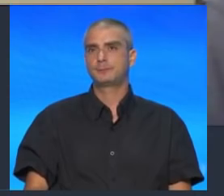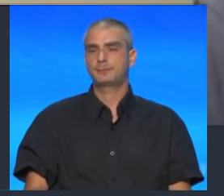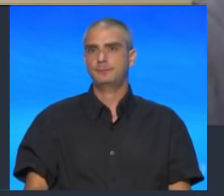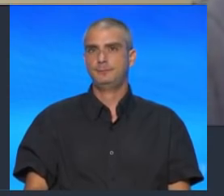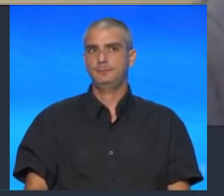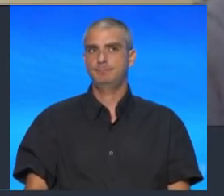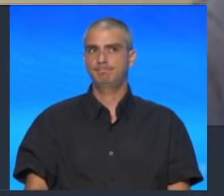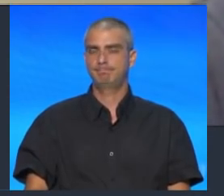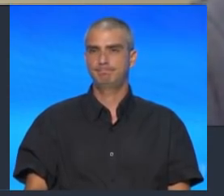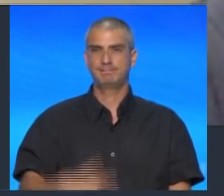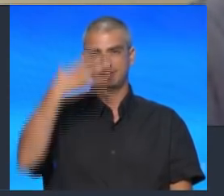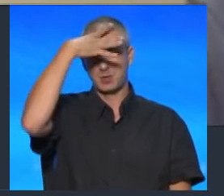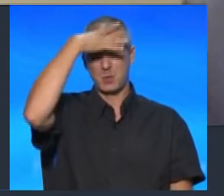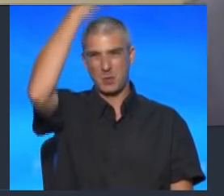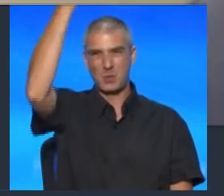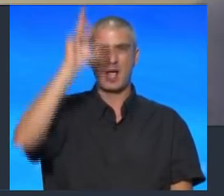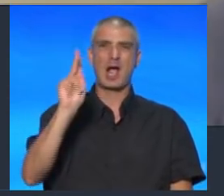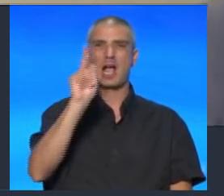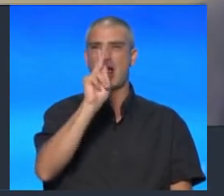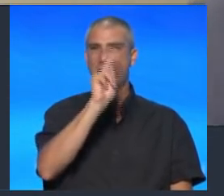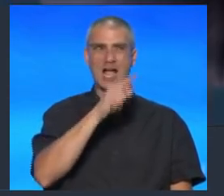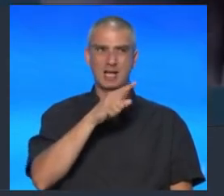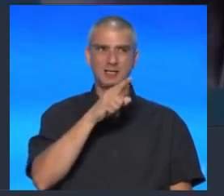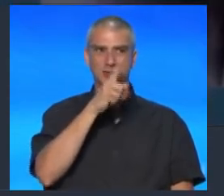The Ku Klux Klan, which is